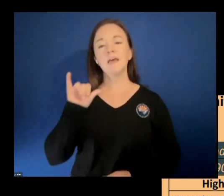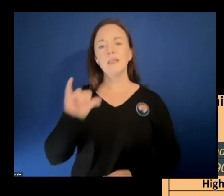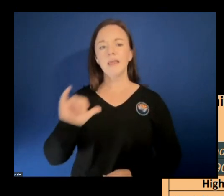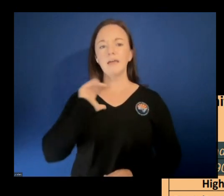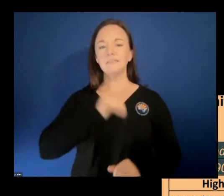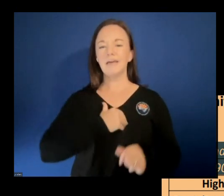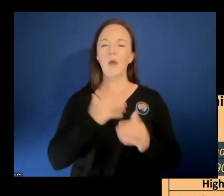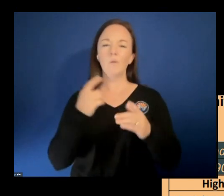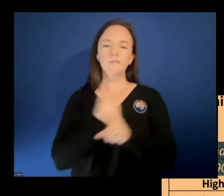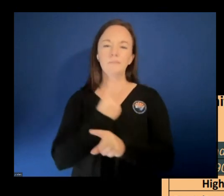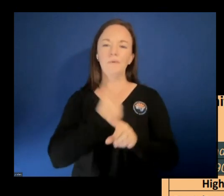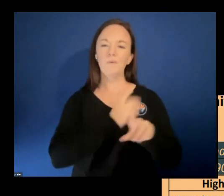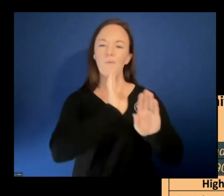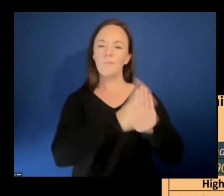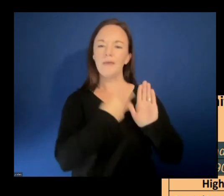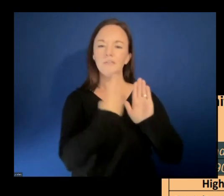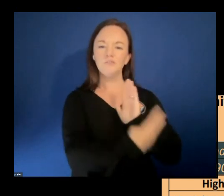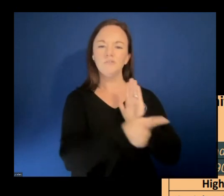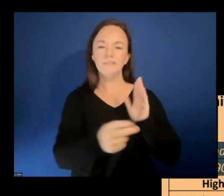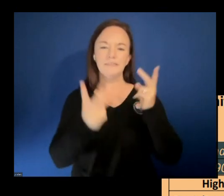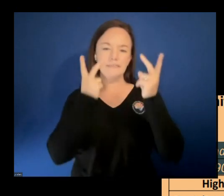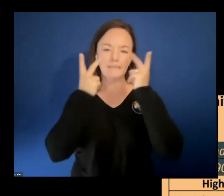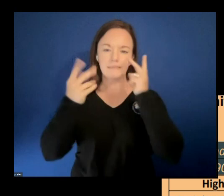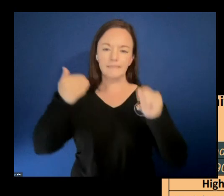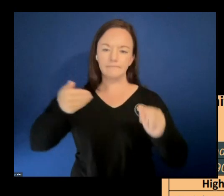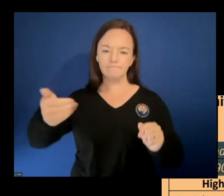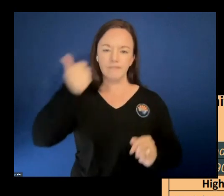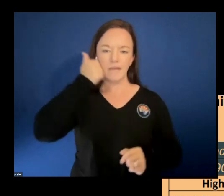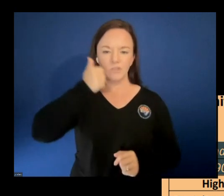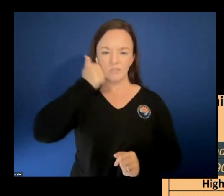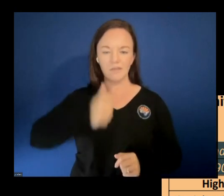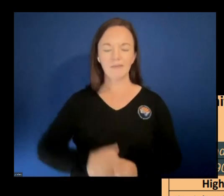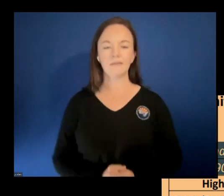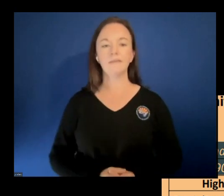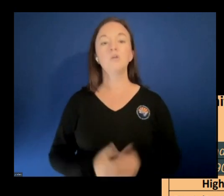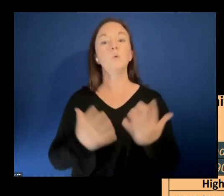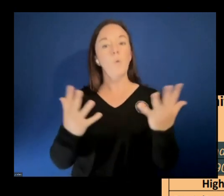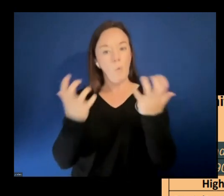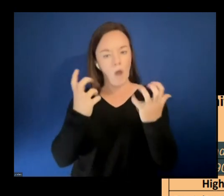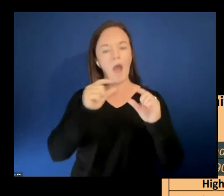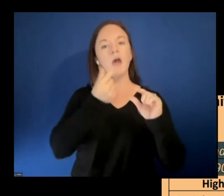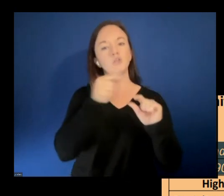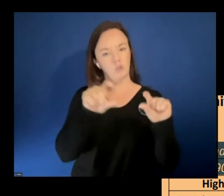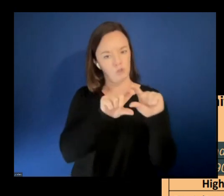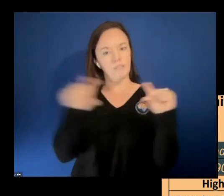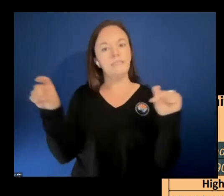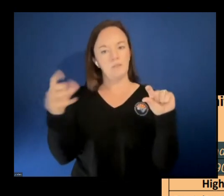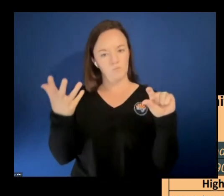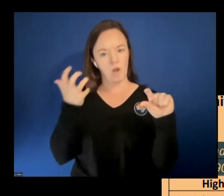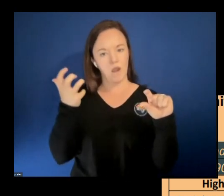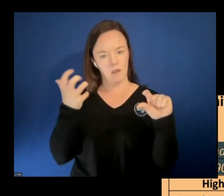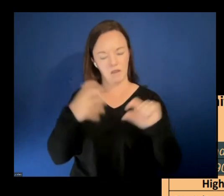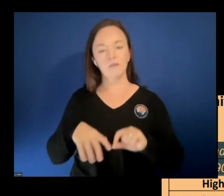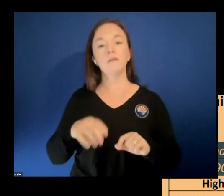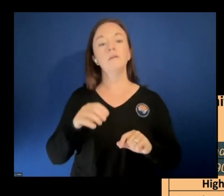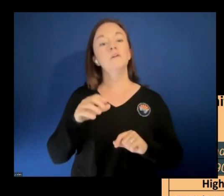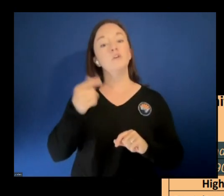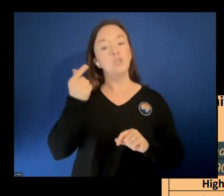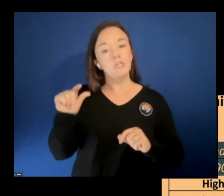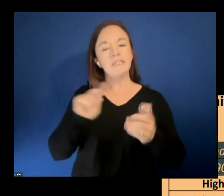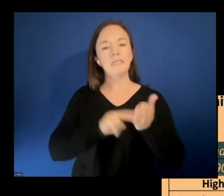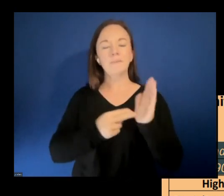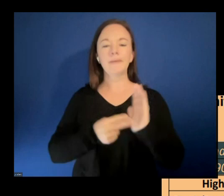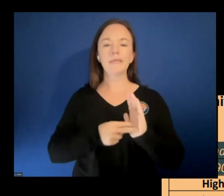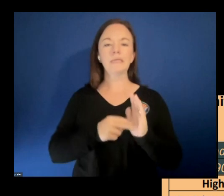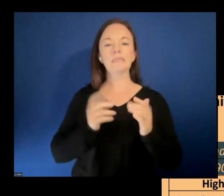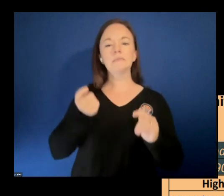we create every day. What you really want to see is a lot of green. Green is just moderate to very slight burning conditions, and that's what we